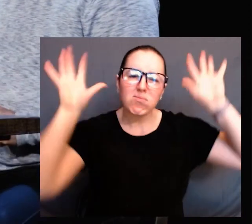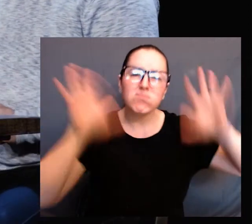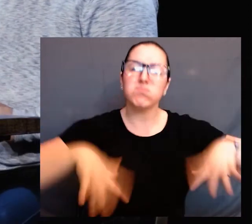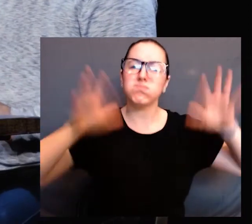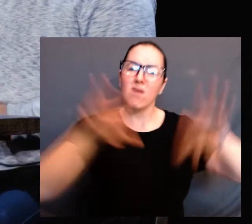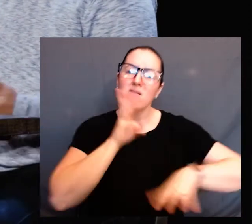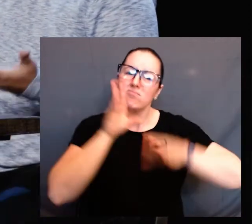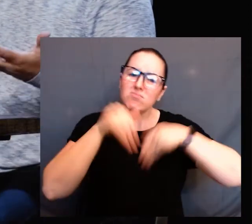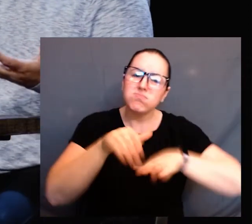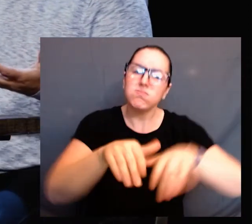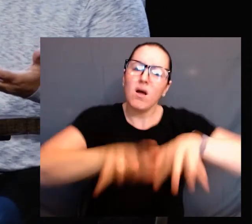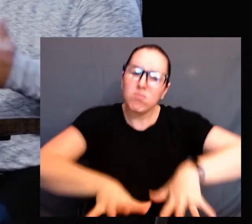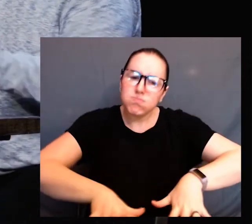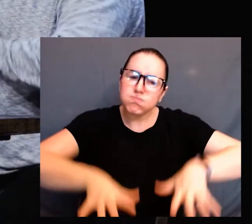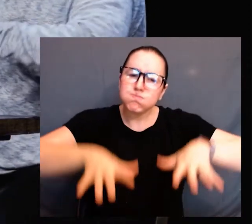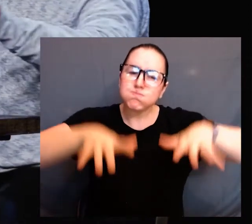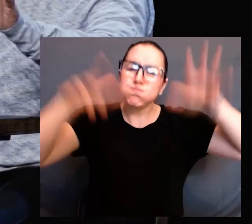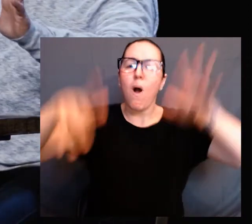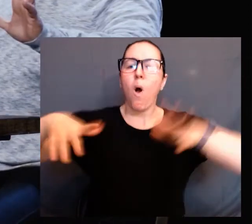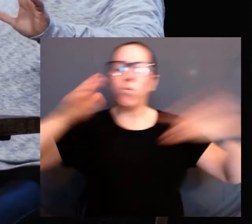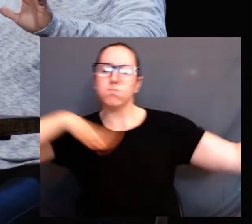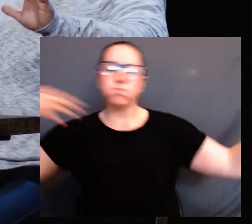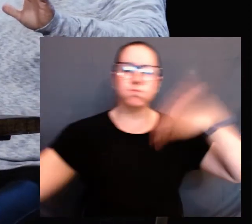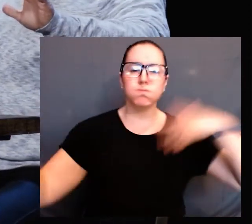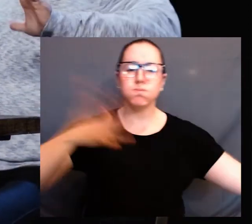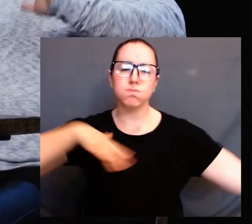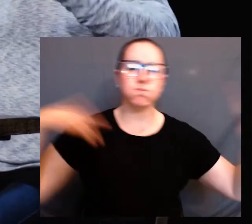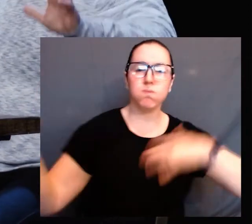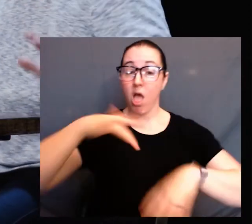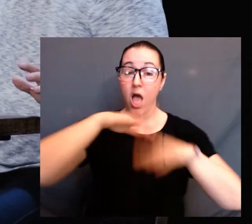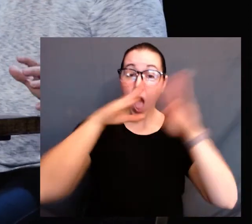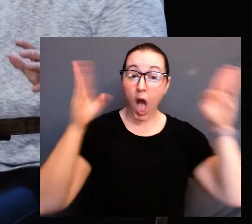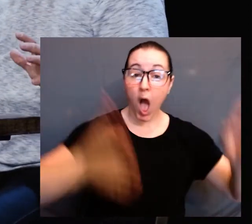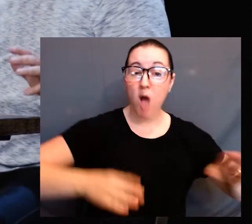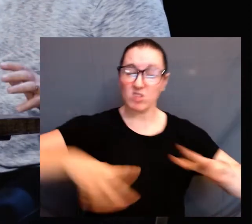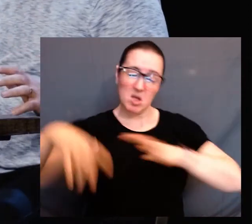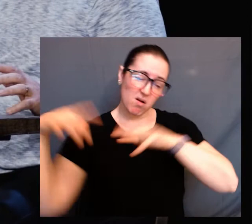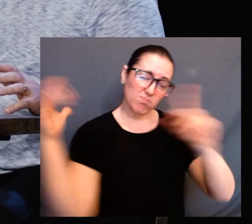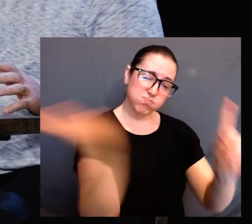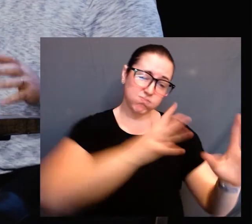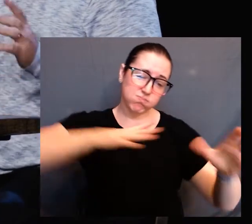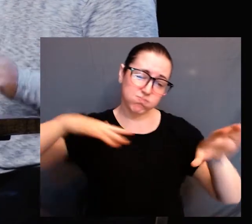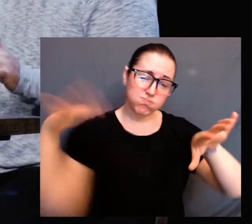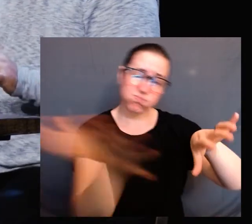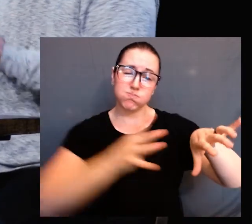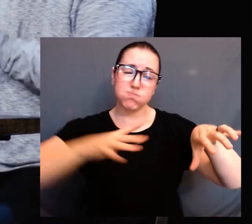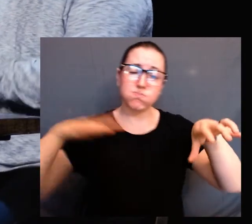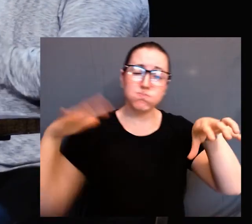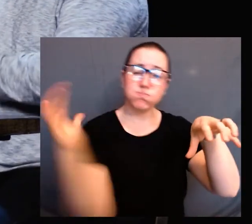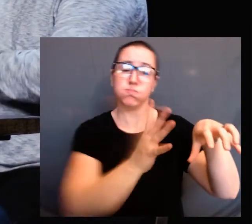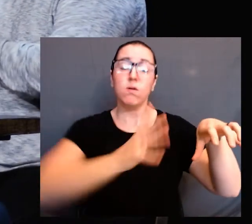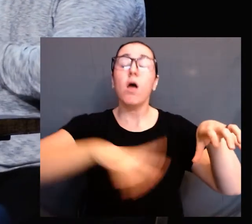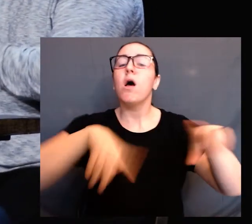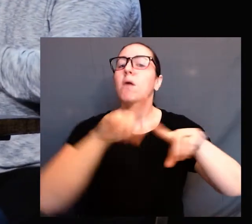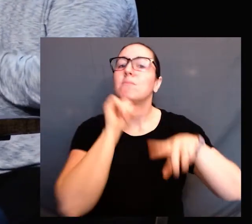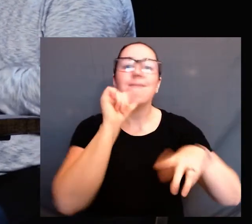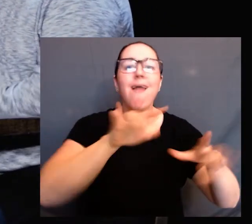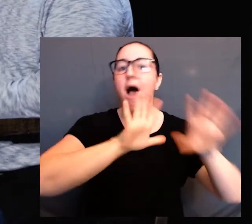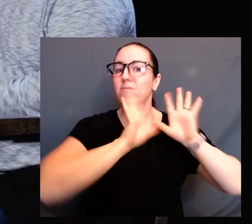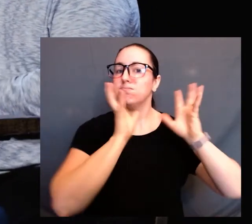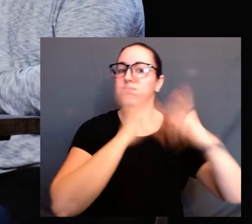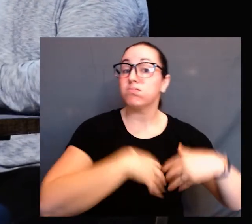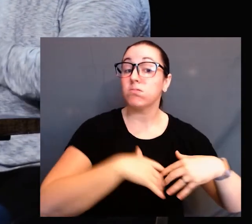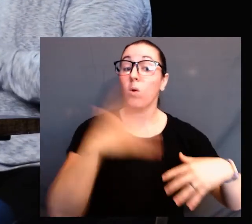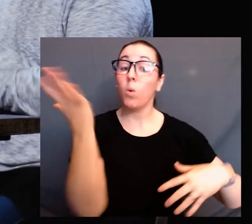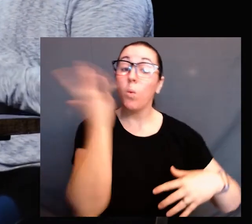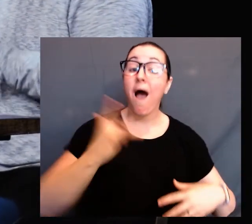down, the streams rose, and the winds blew, beat against that house. Yet it did not